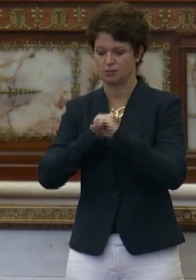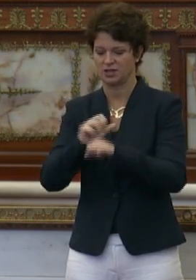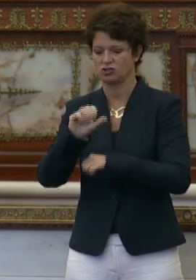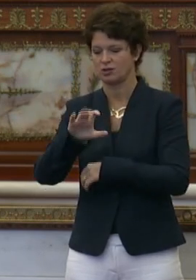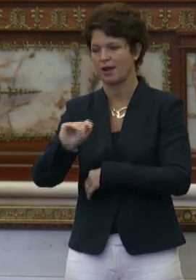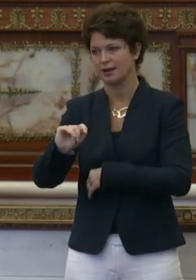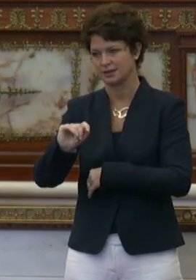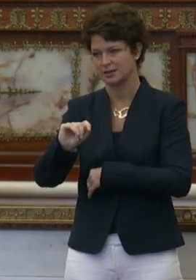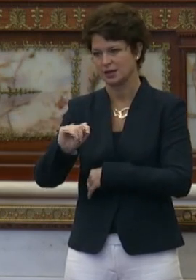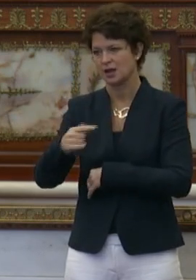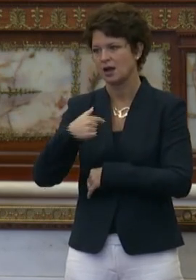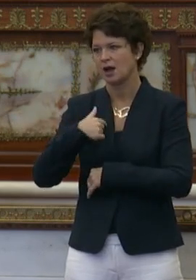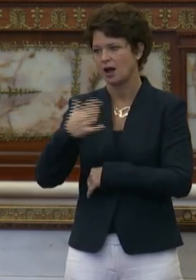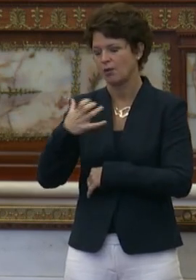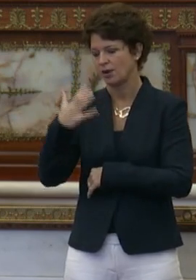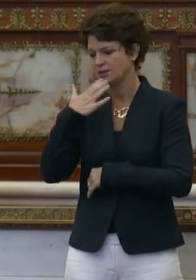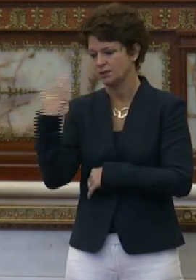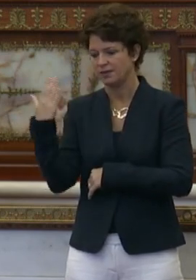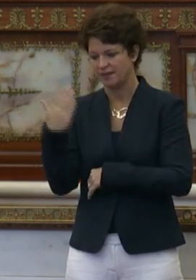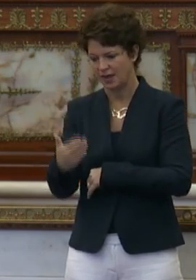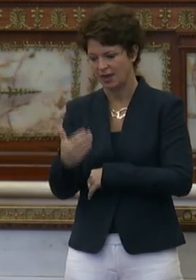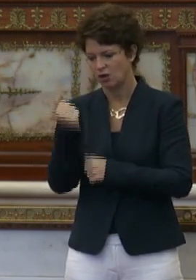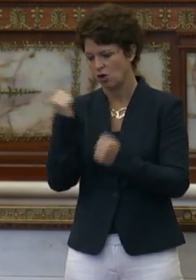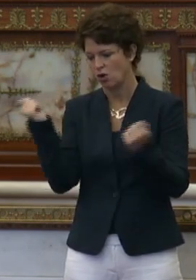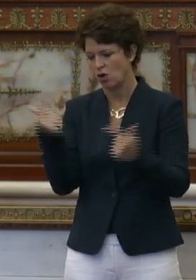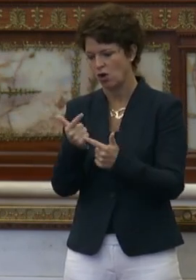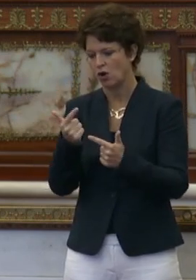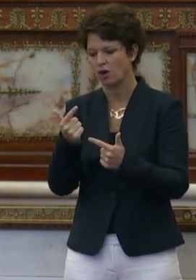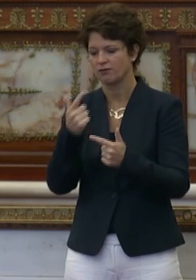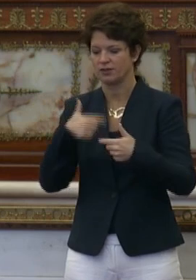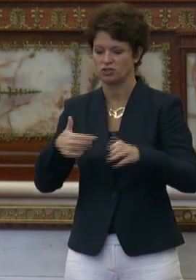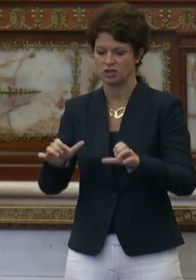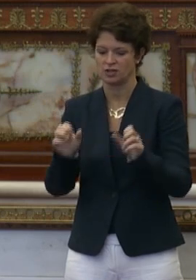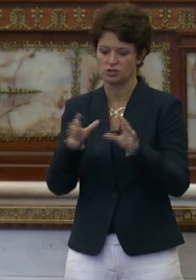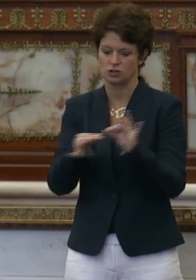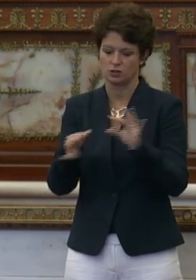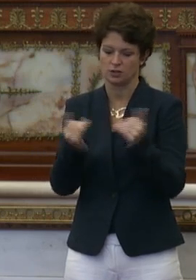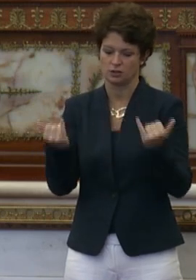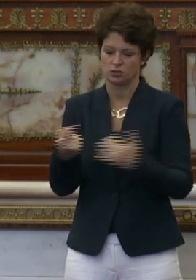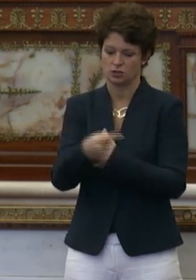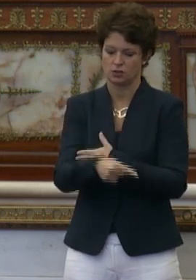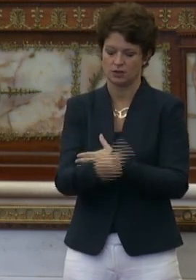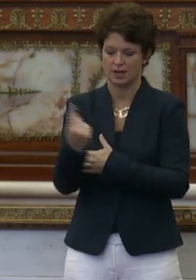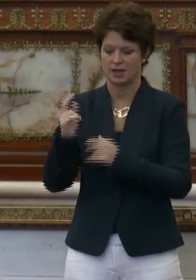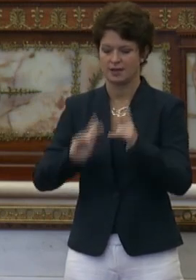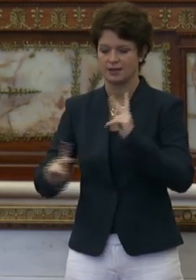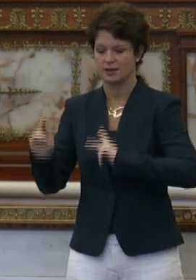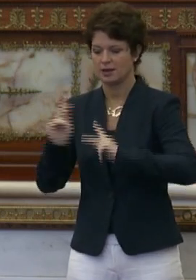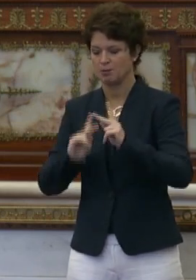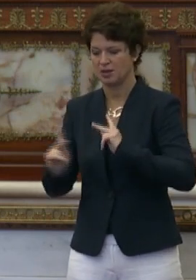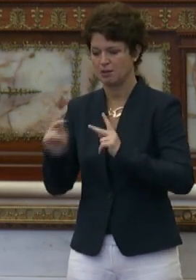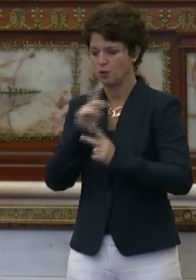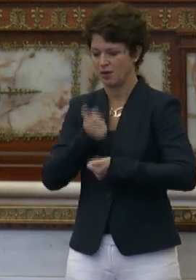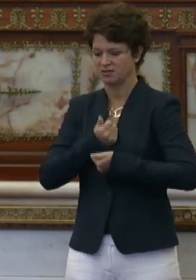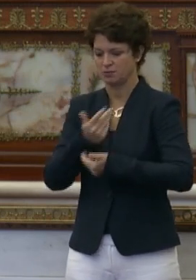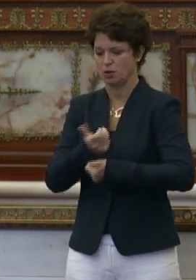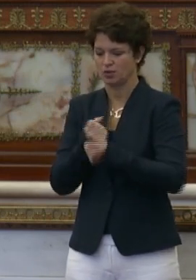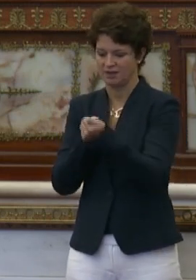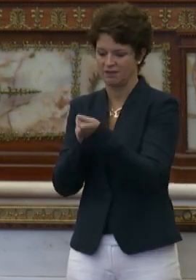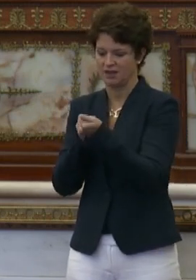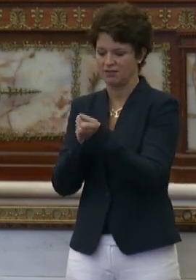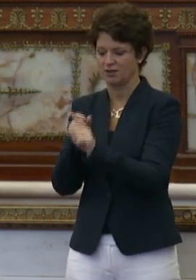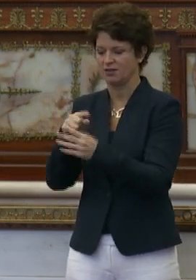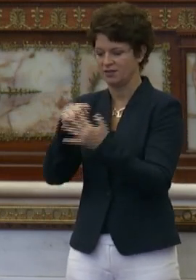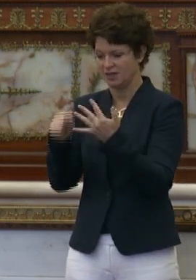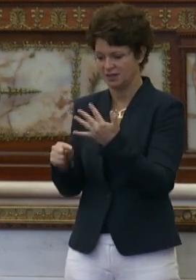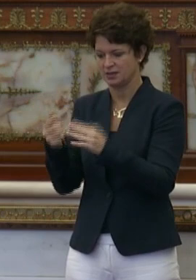Act. I want to thank everyone for the chance to speak today and the people that have spoken in favor of this act